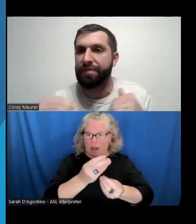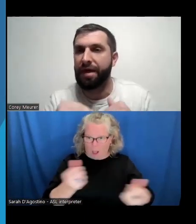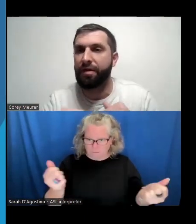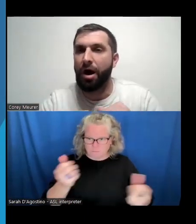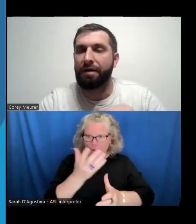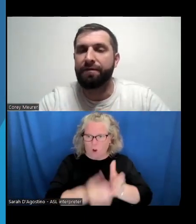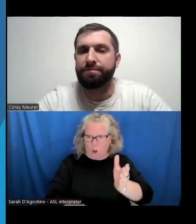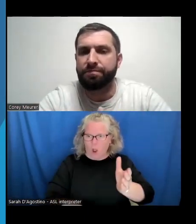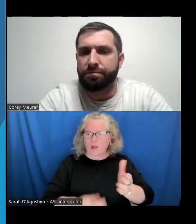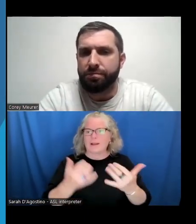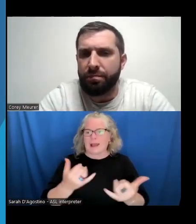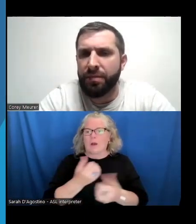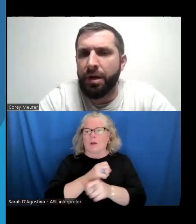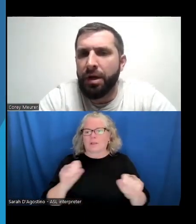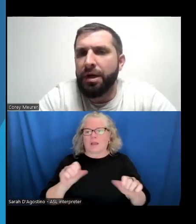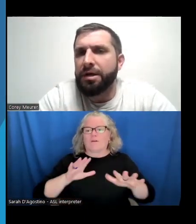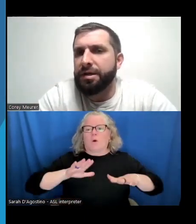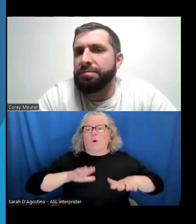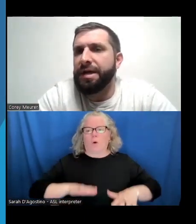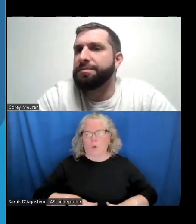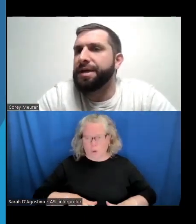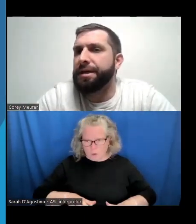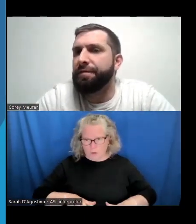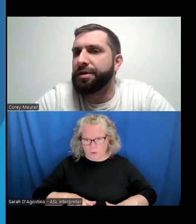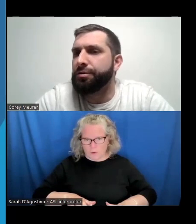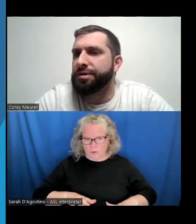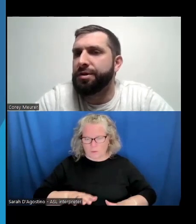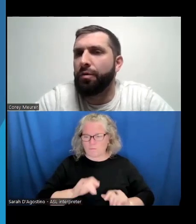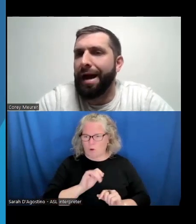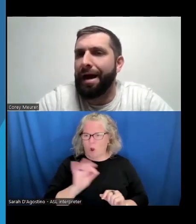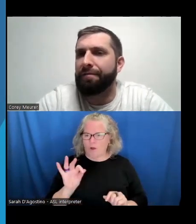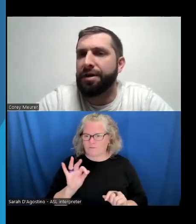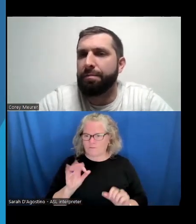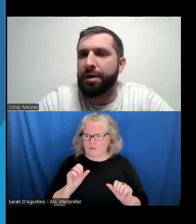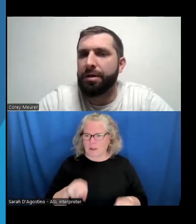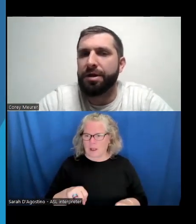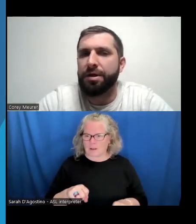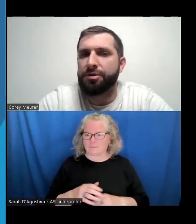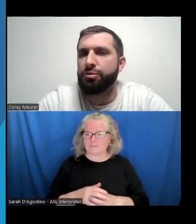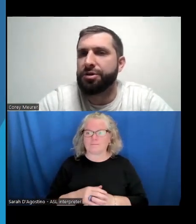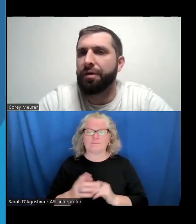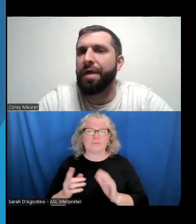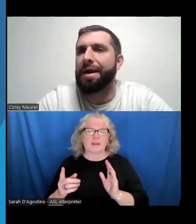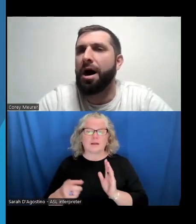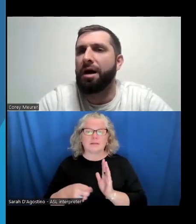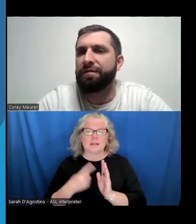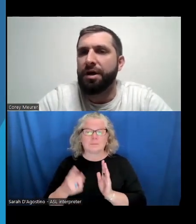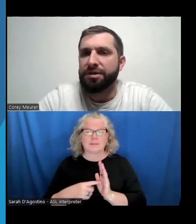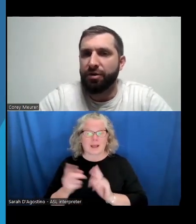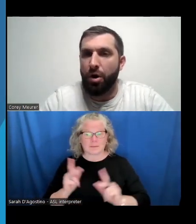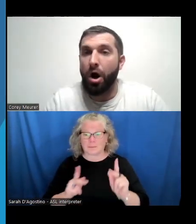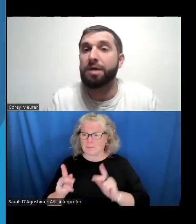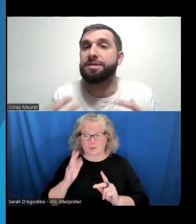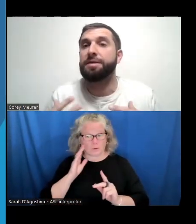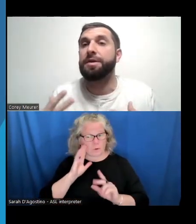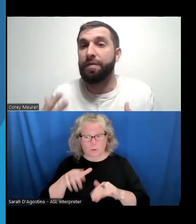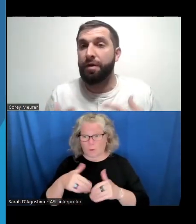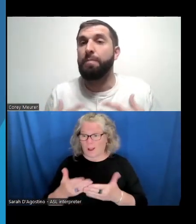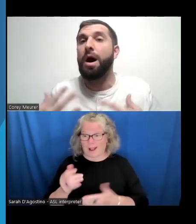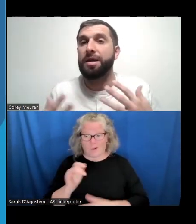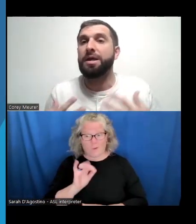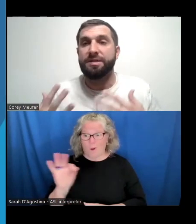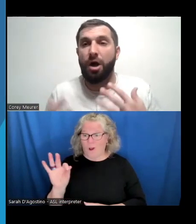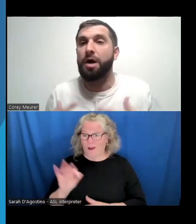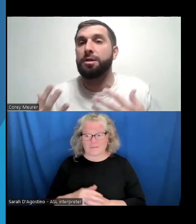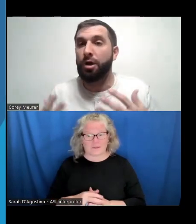and we can shut that off. Sometimes individuals don't have the ability to turn that off. So constantly